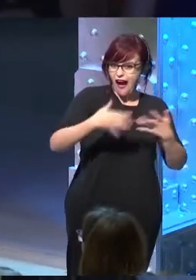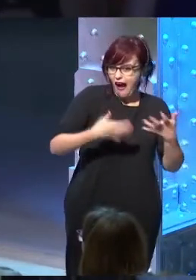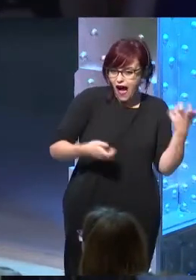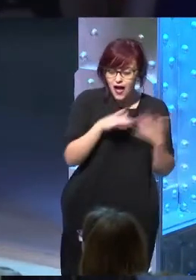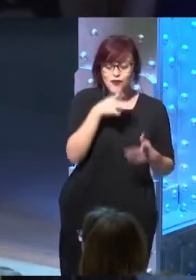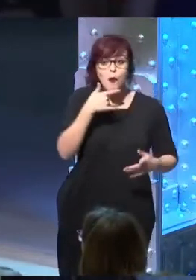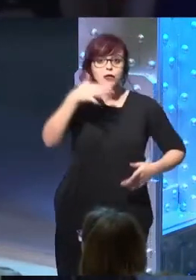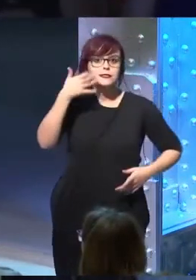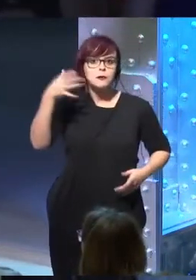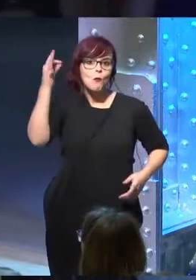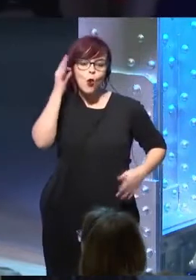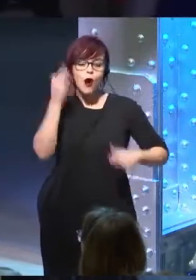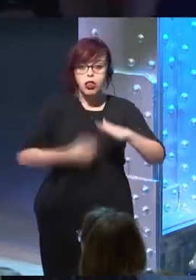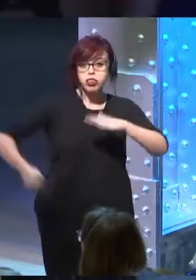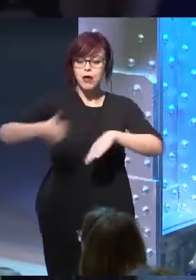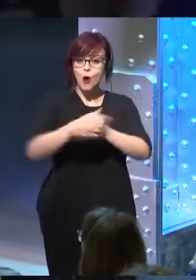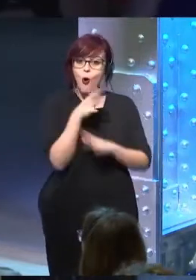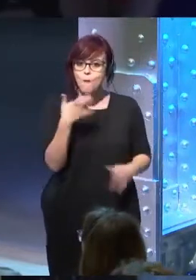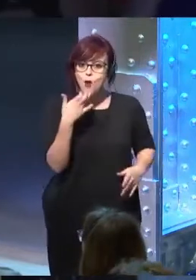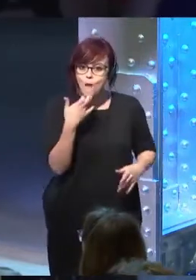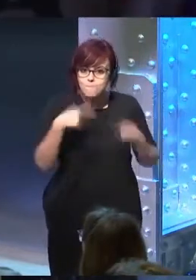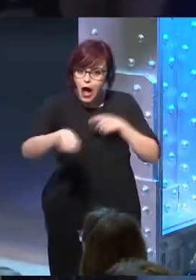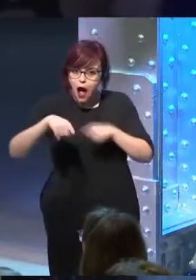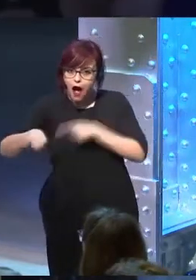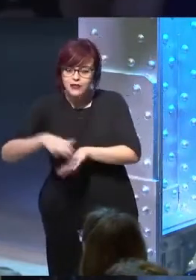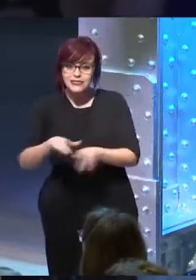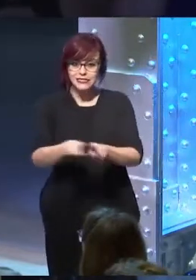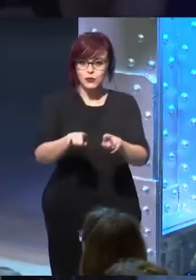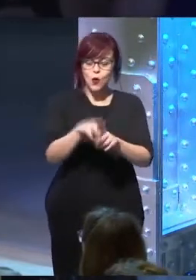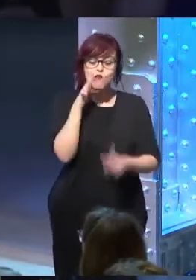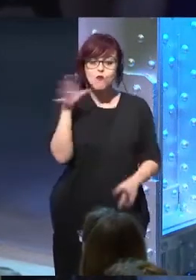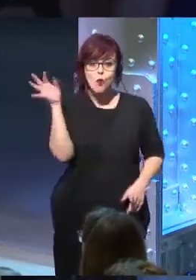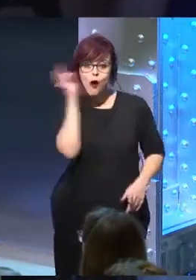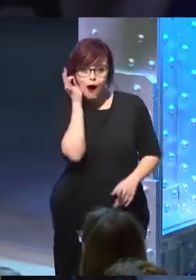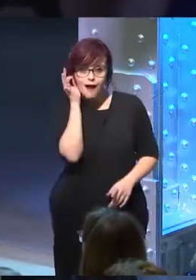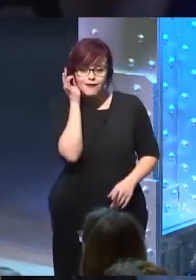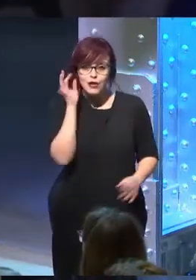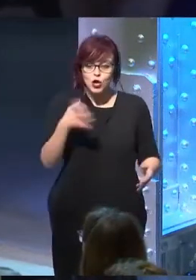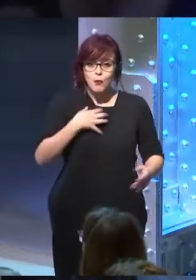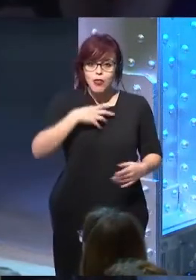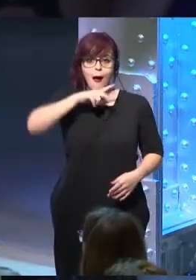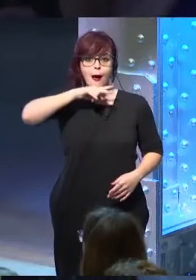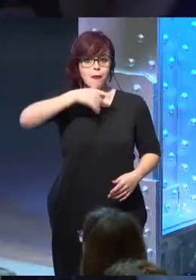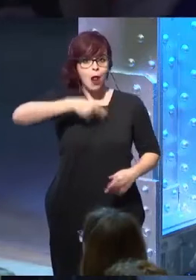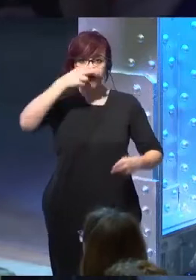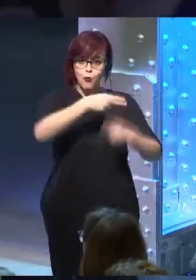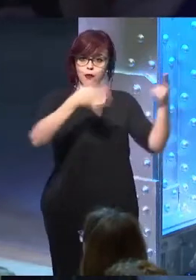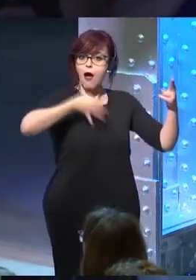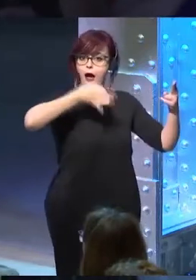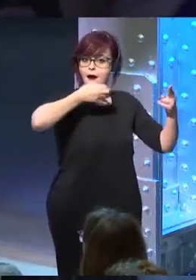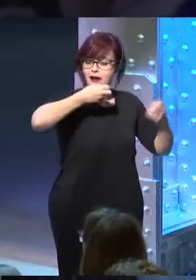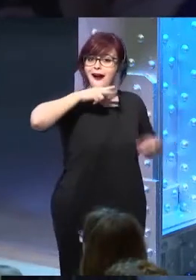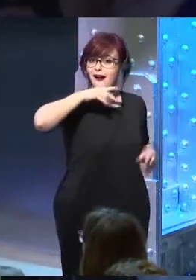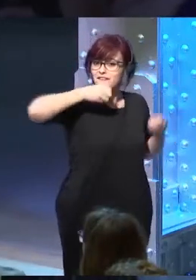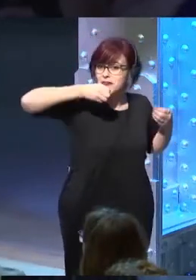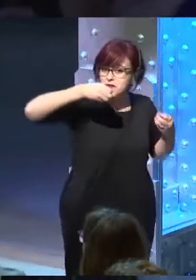in Aristophanes' play was that women just couldn't speak properly in public, or rather,